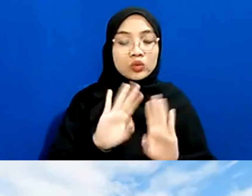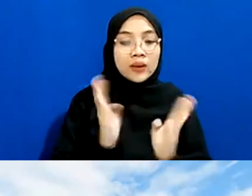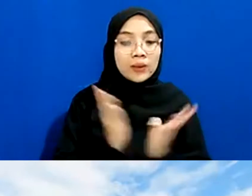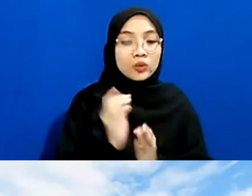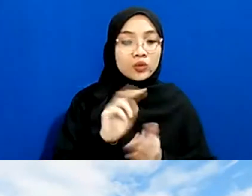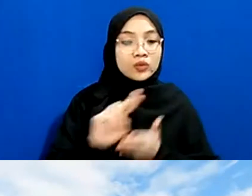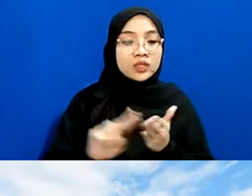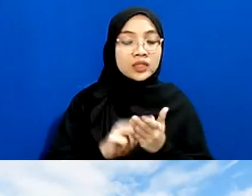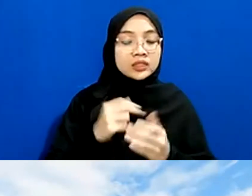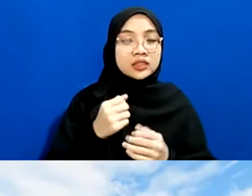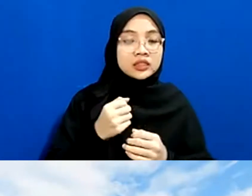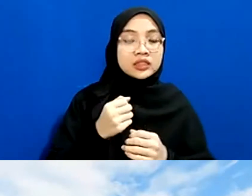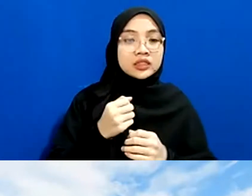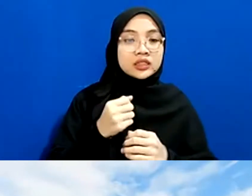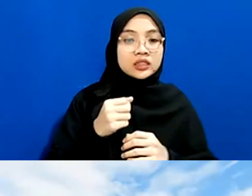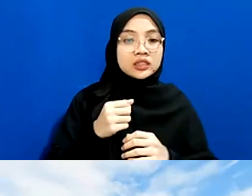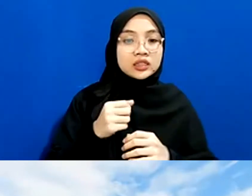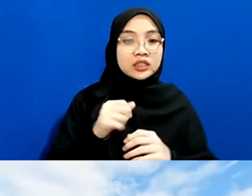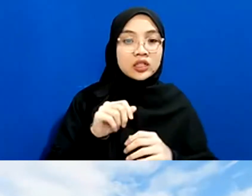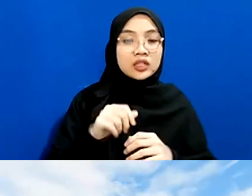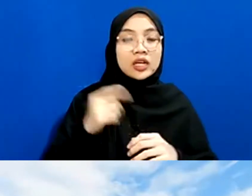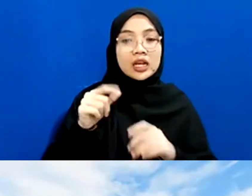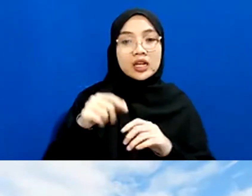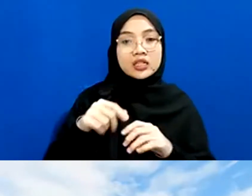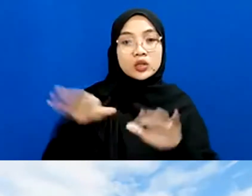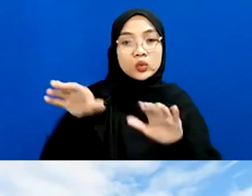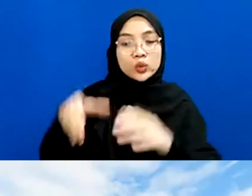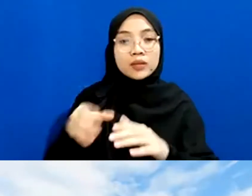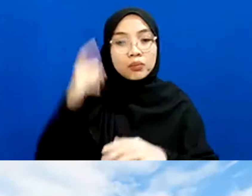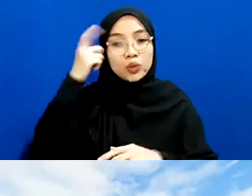unit Peduli Difabel, Gajah Mada University,